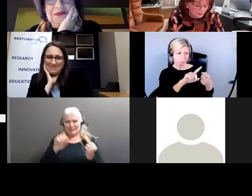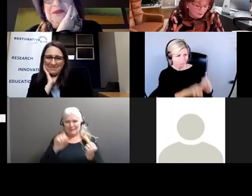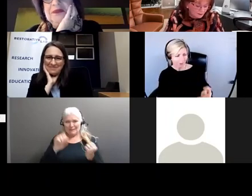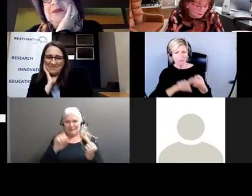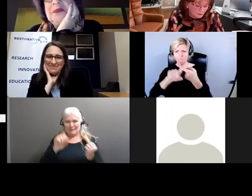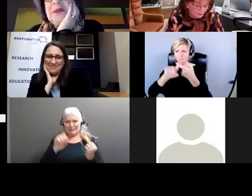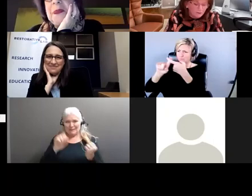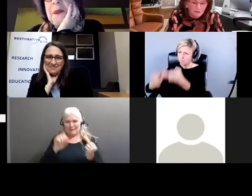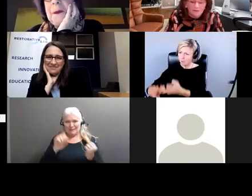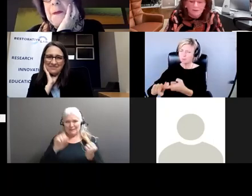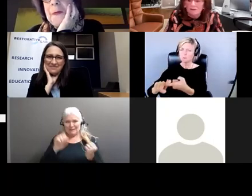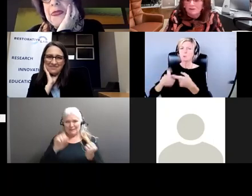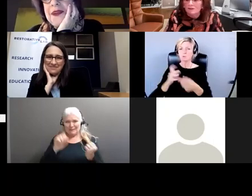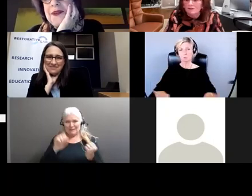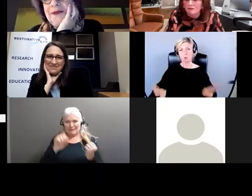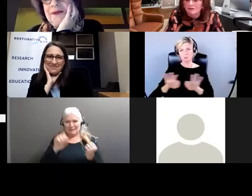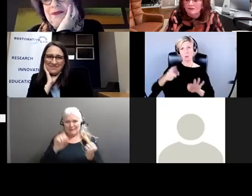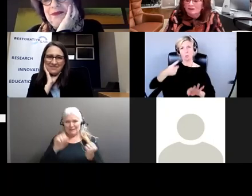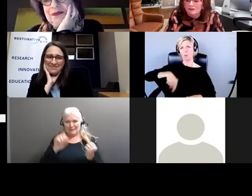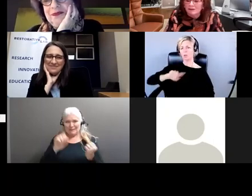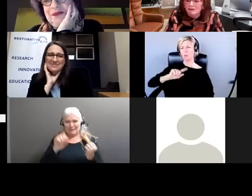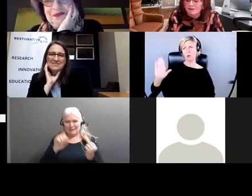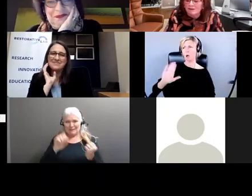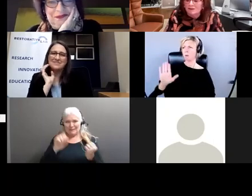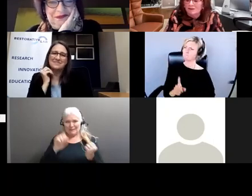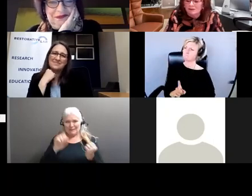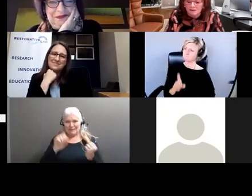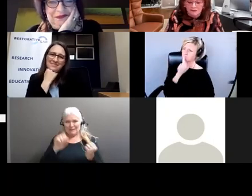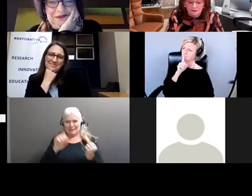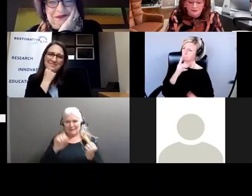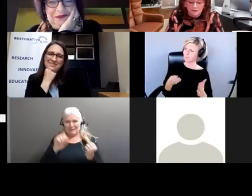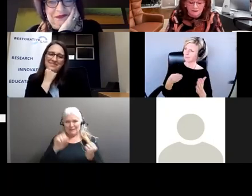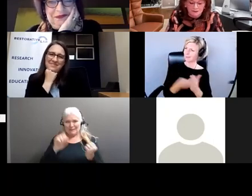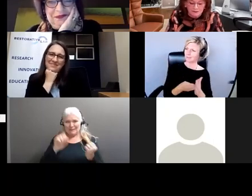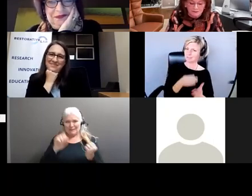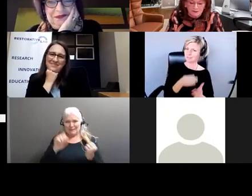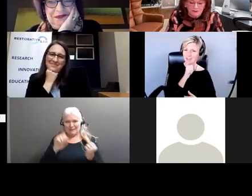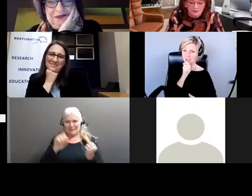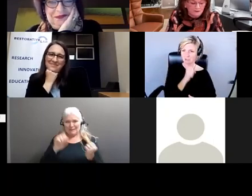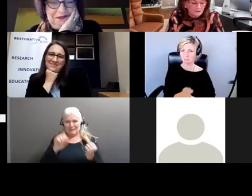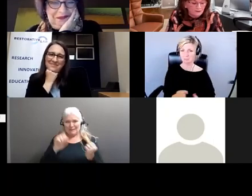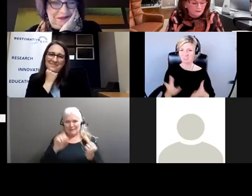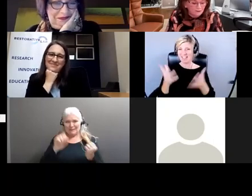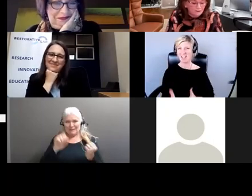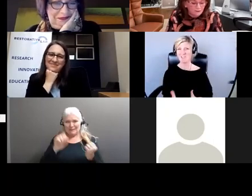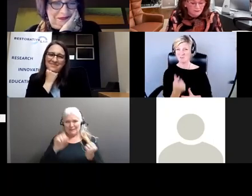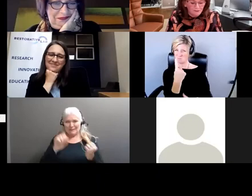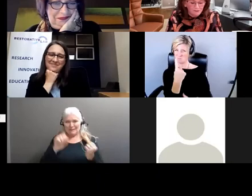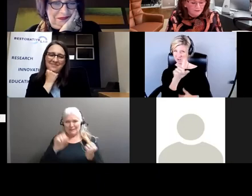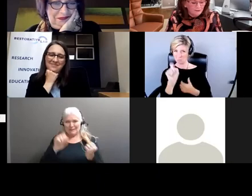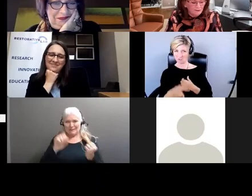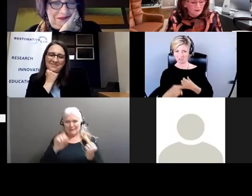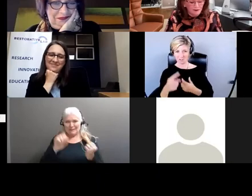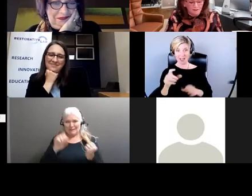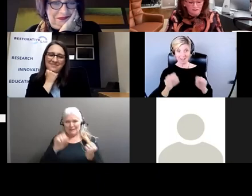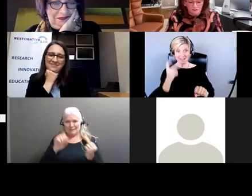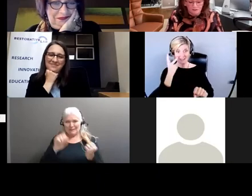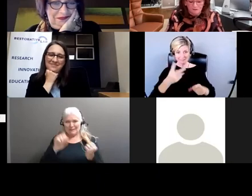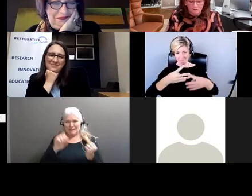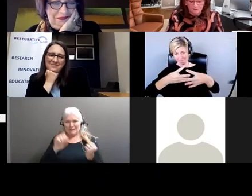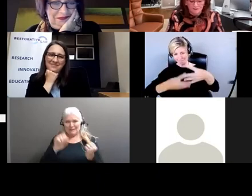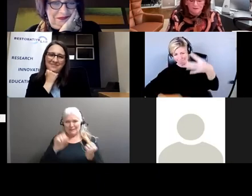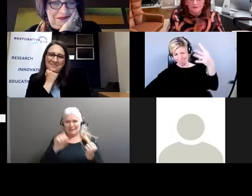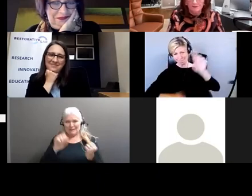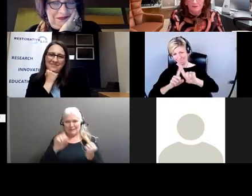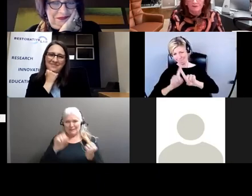you, Judy. One more question, because I see them piling up, but I know we can't get to all of them. Don't worry. We've written them down.